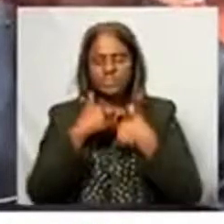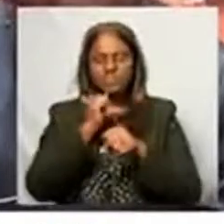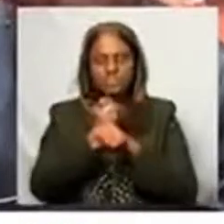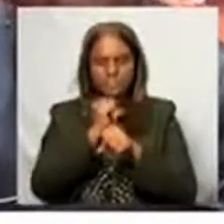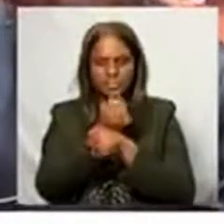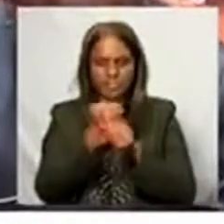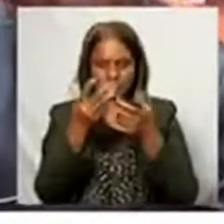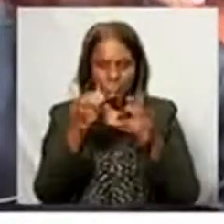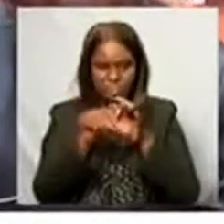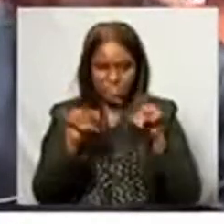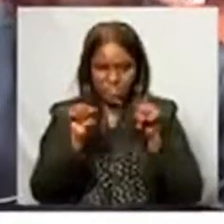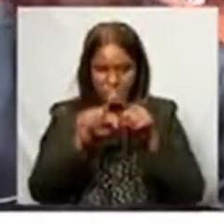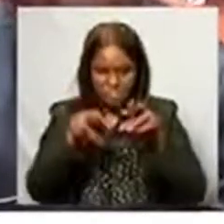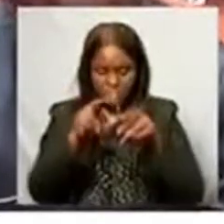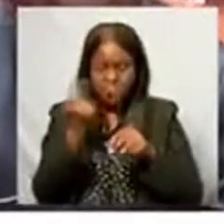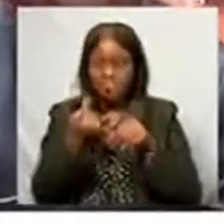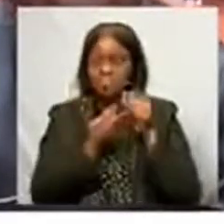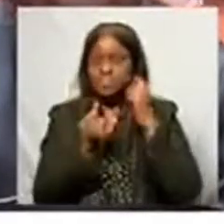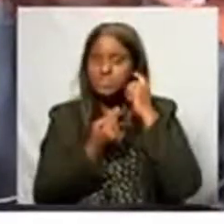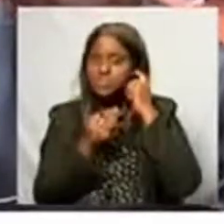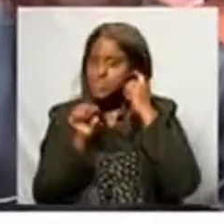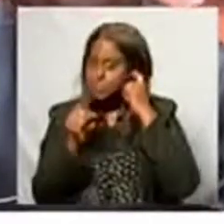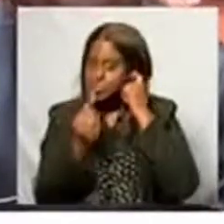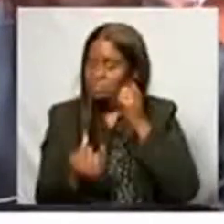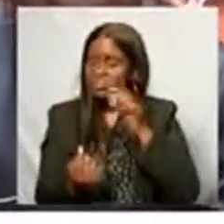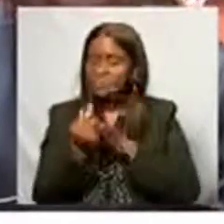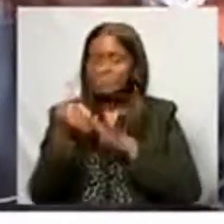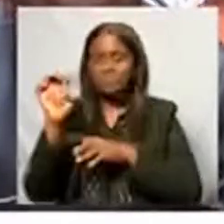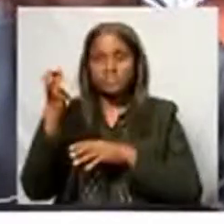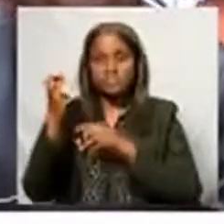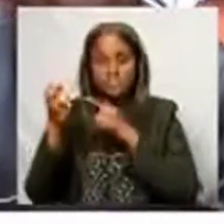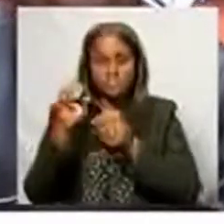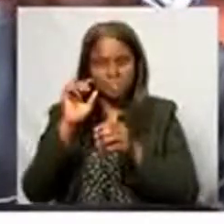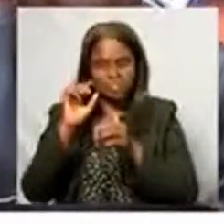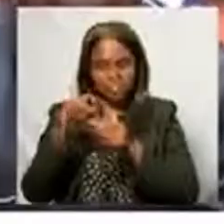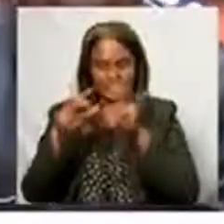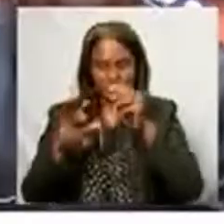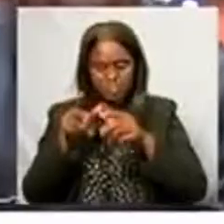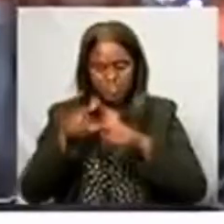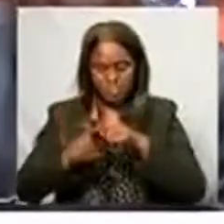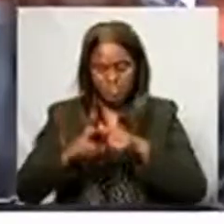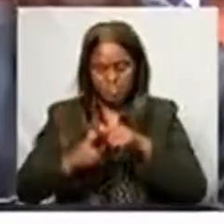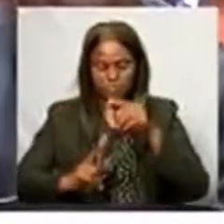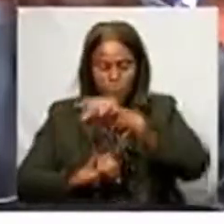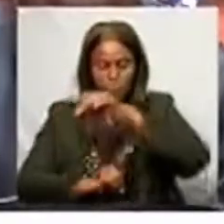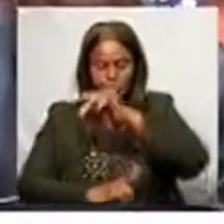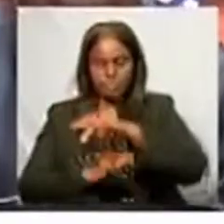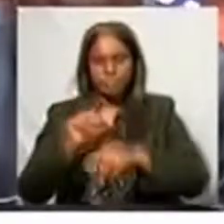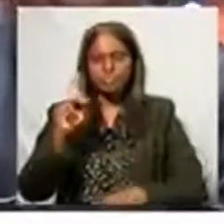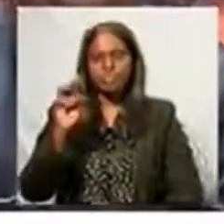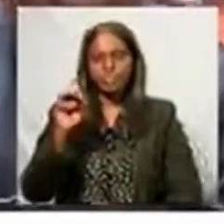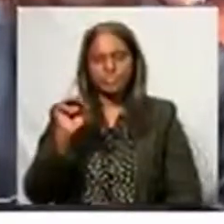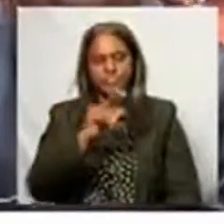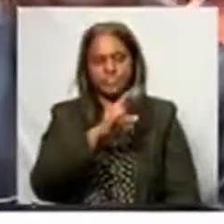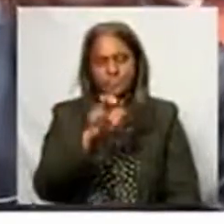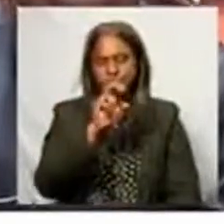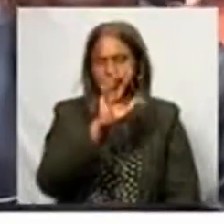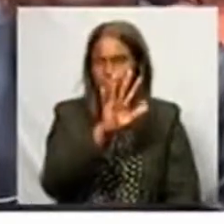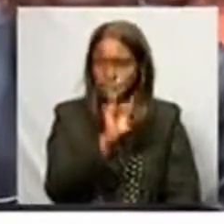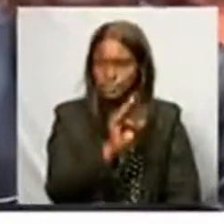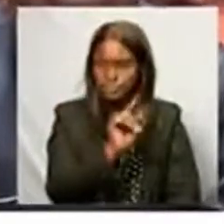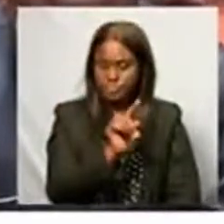that particular road. Only an emergency repair of a bridge which is at kilometer